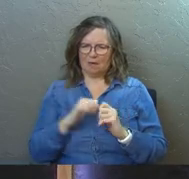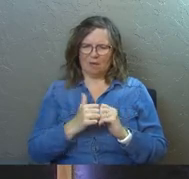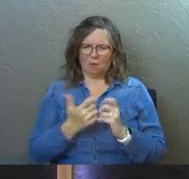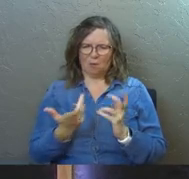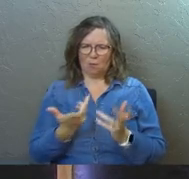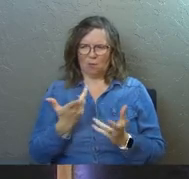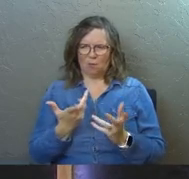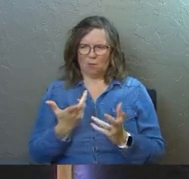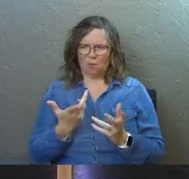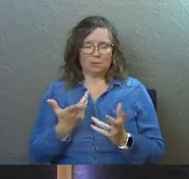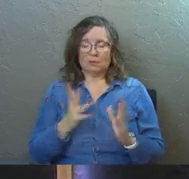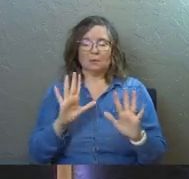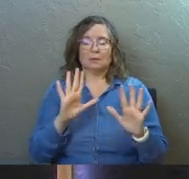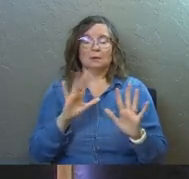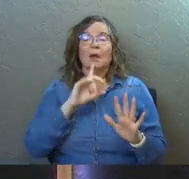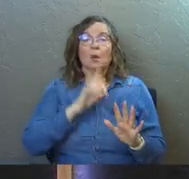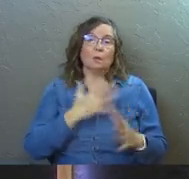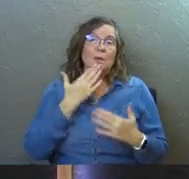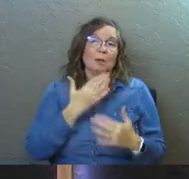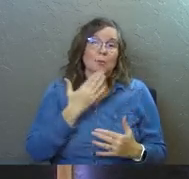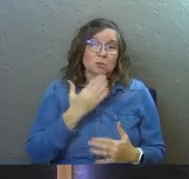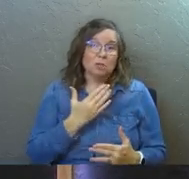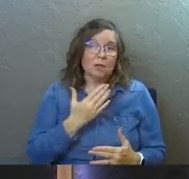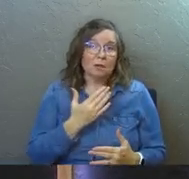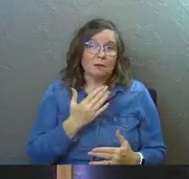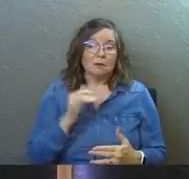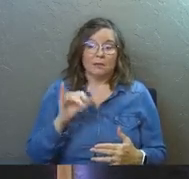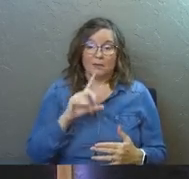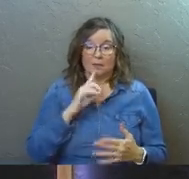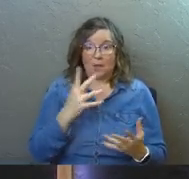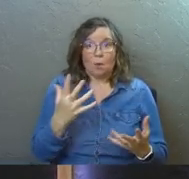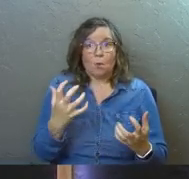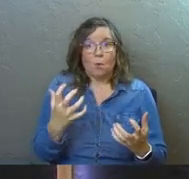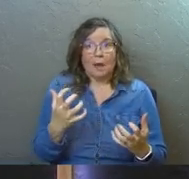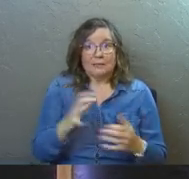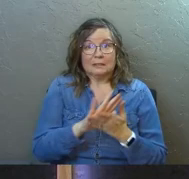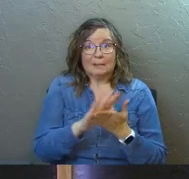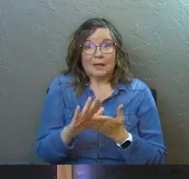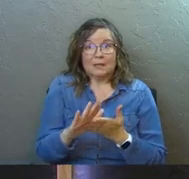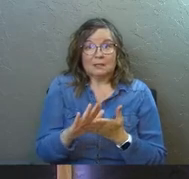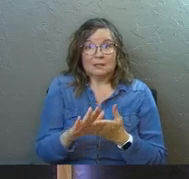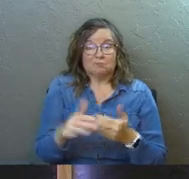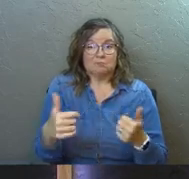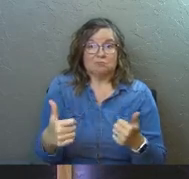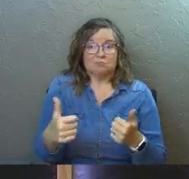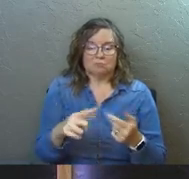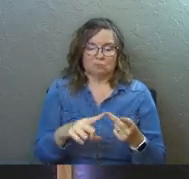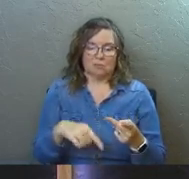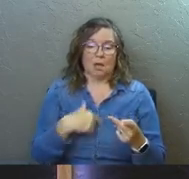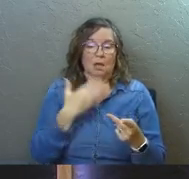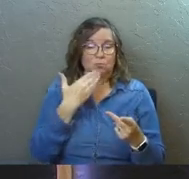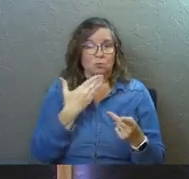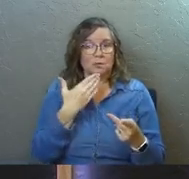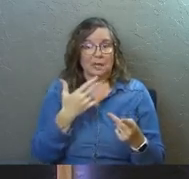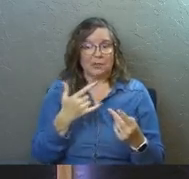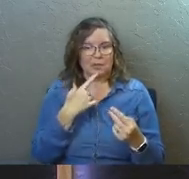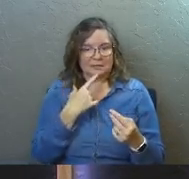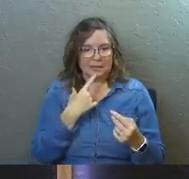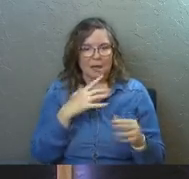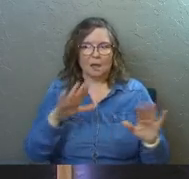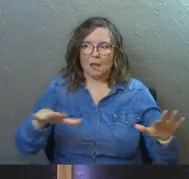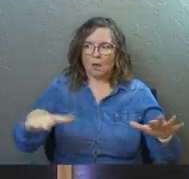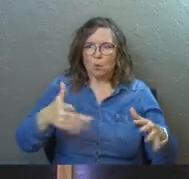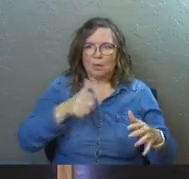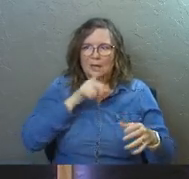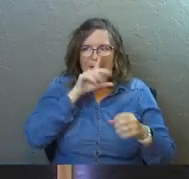in the way that you were. I really appreciate that they're wanting to be nice. I really appreciate that they're saying,